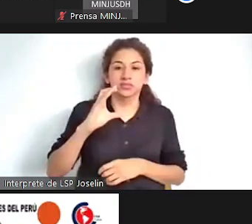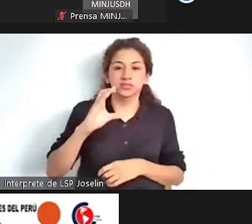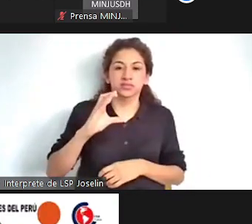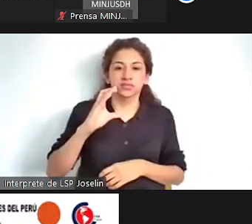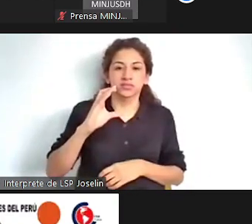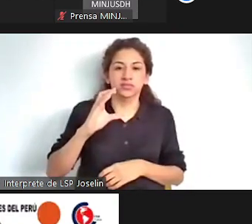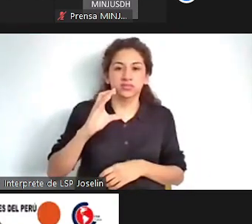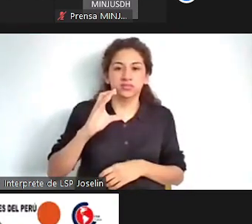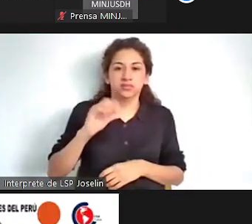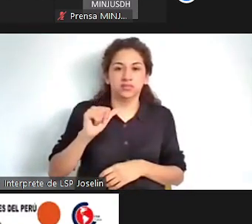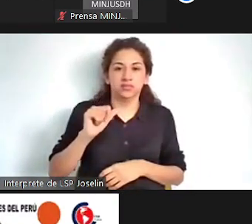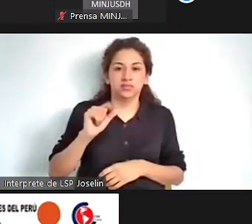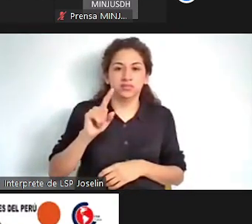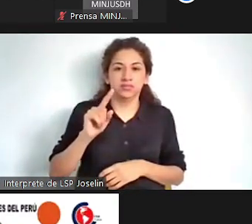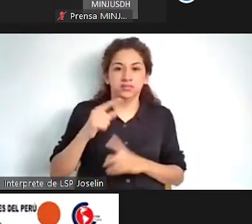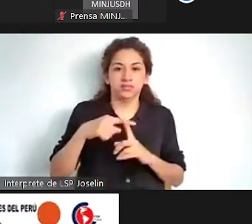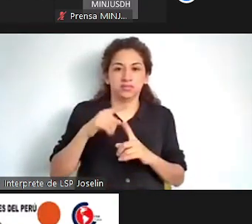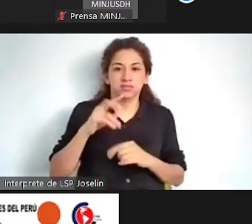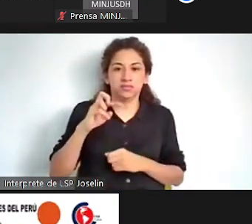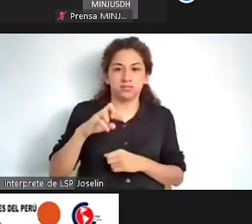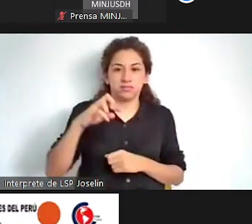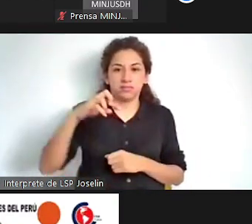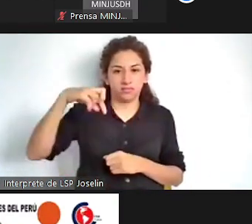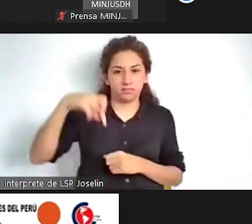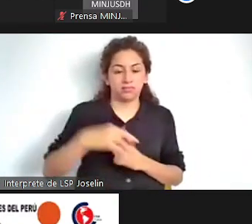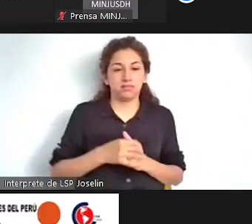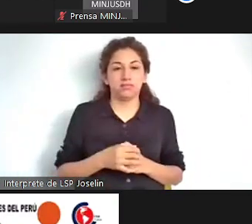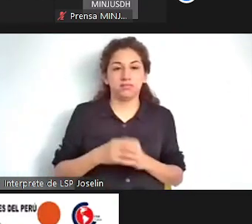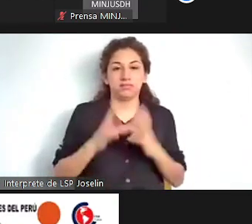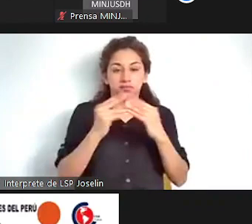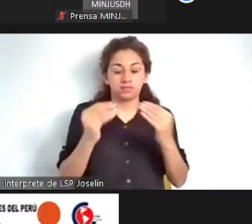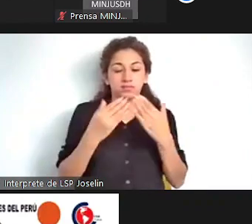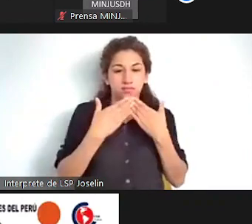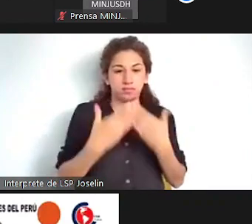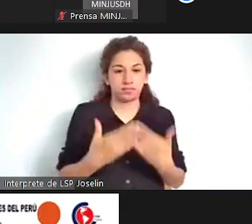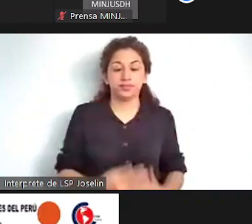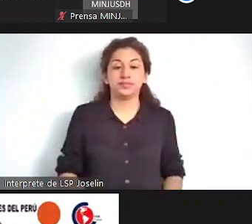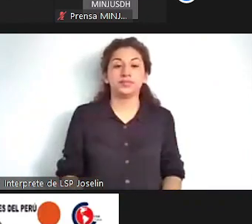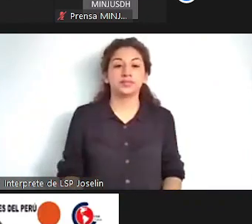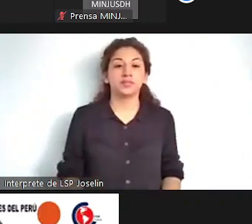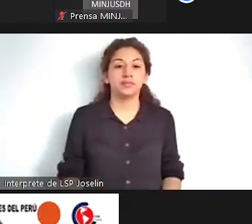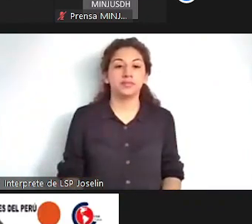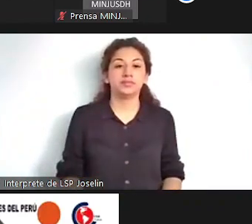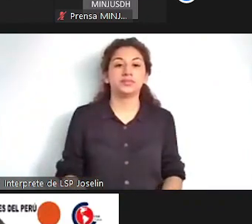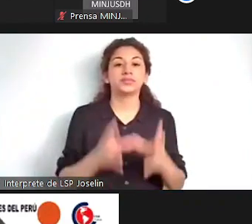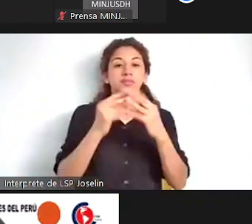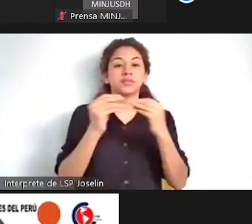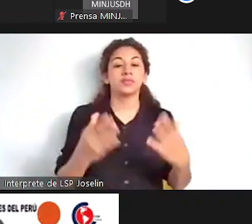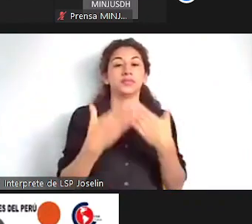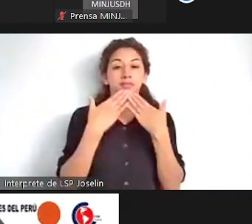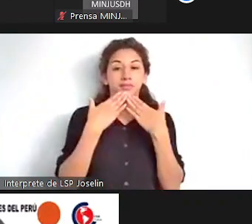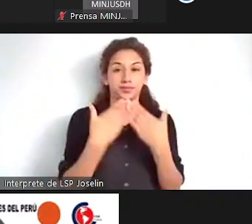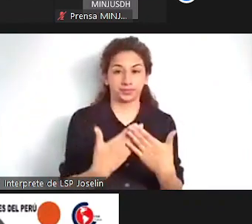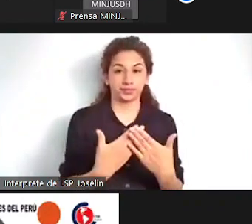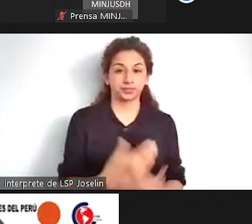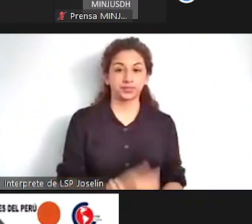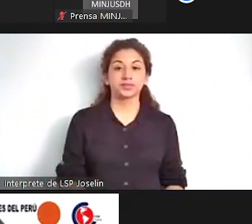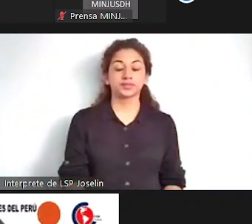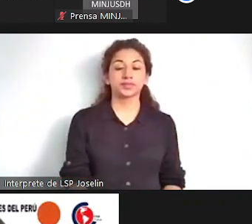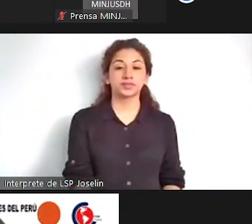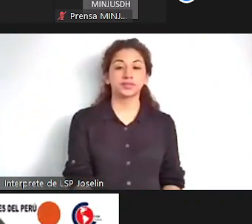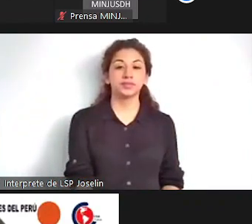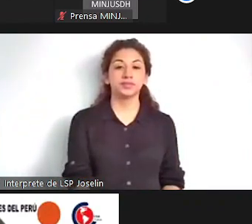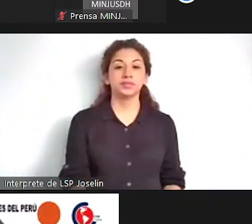collective bargaining as was mentioned before in this panel um thank you very much for the